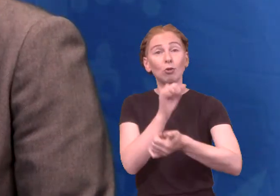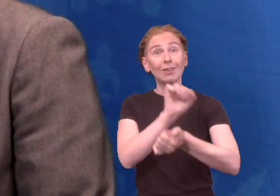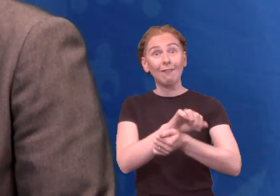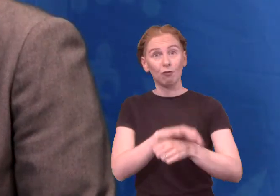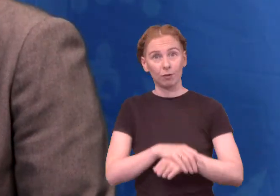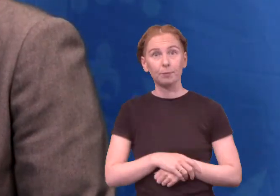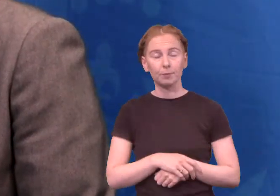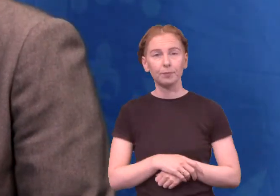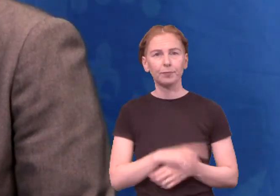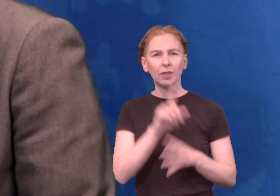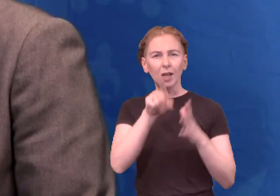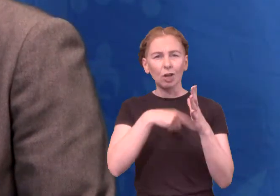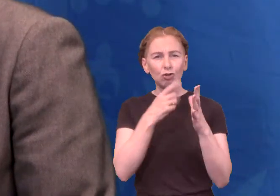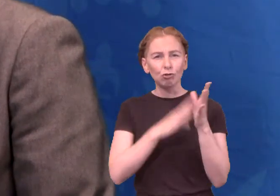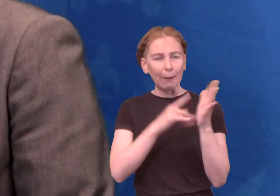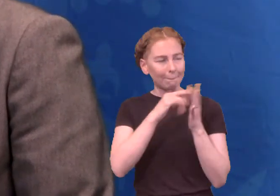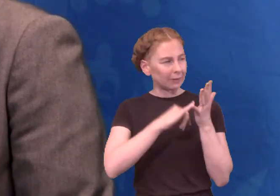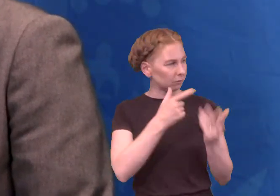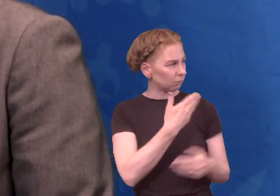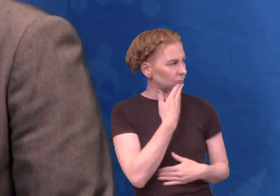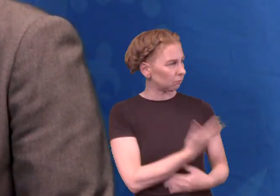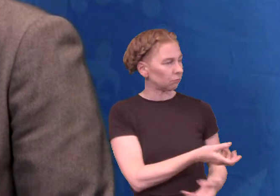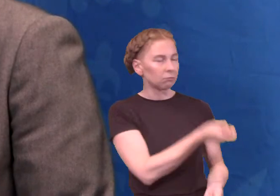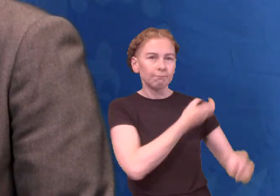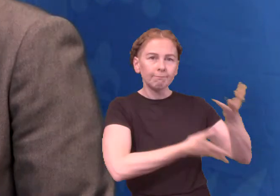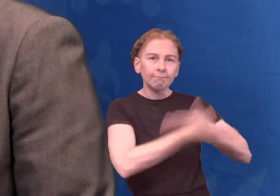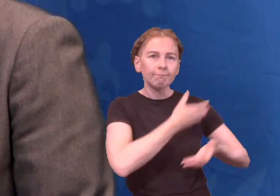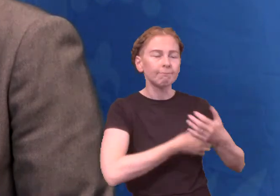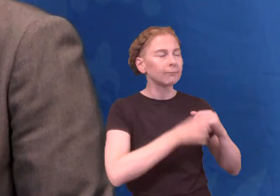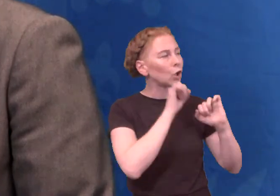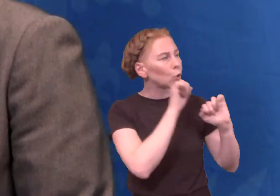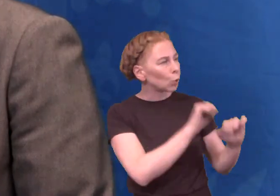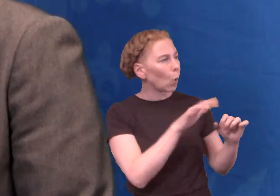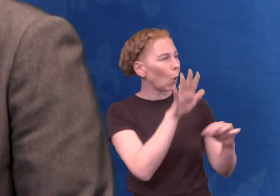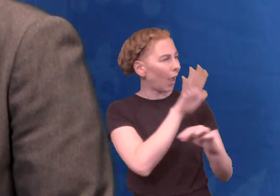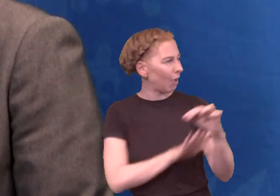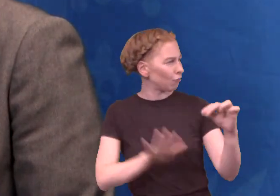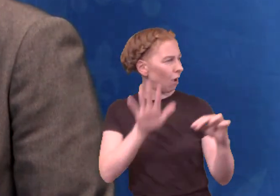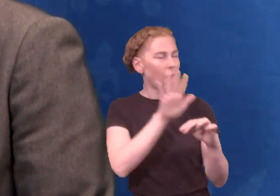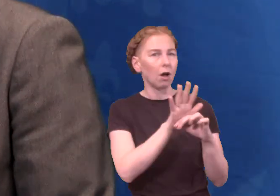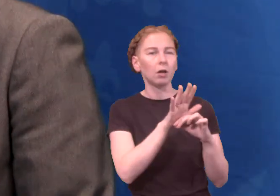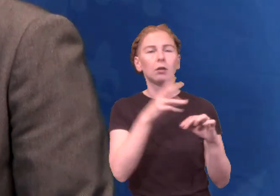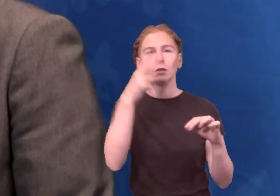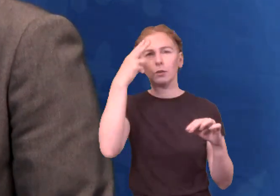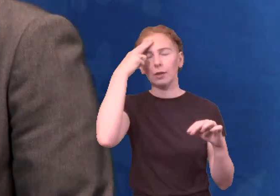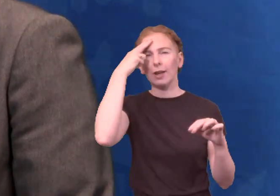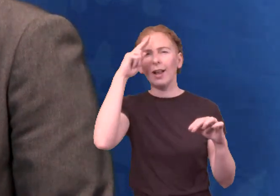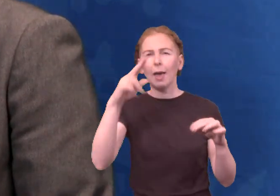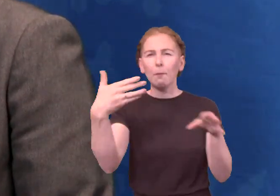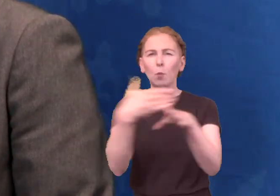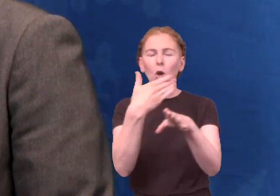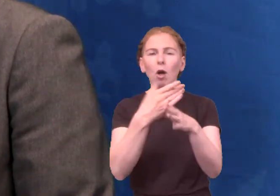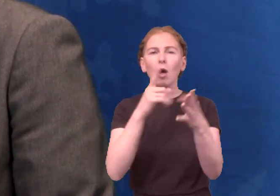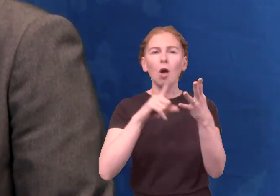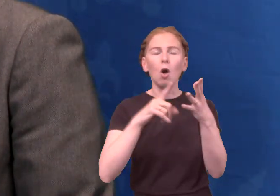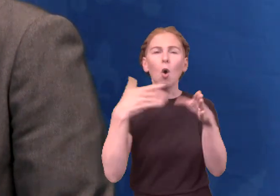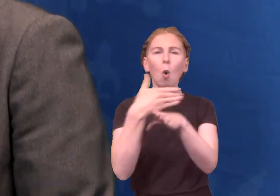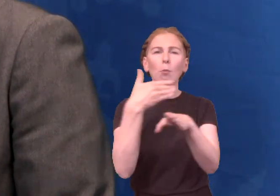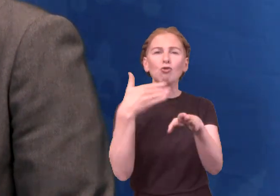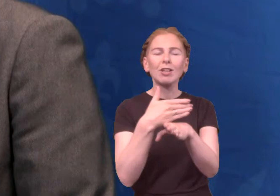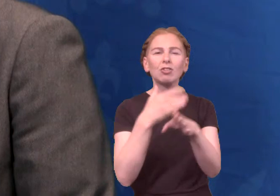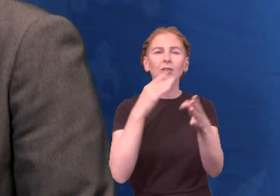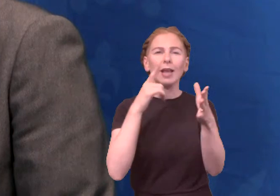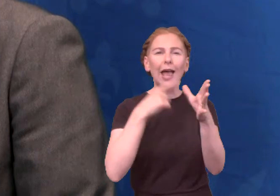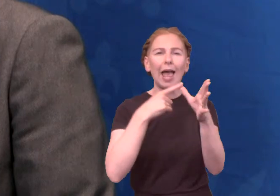about some of the things that he's done on his district in relation to Op Aident, but what I'll just do is explain that.